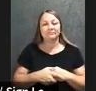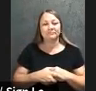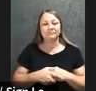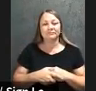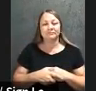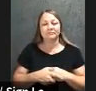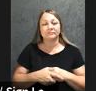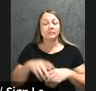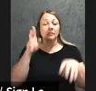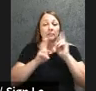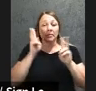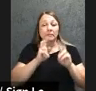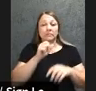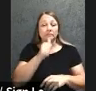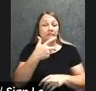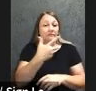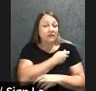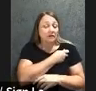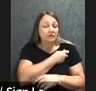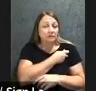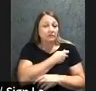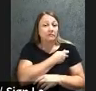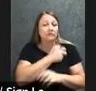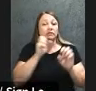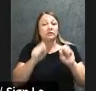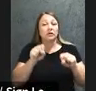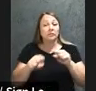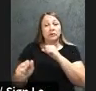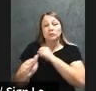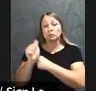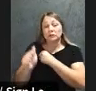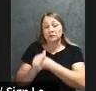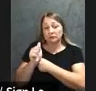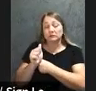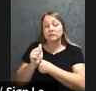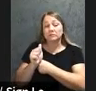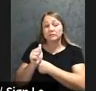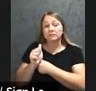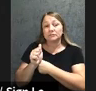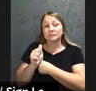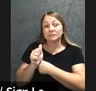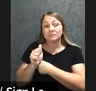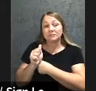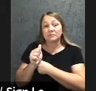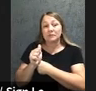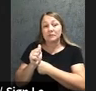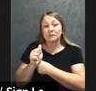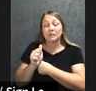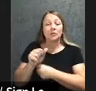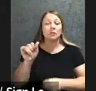People who are not vaccinated might also be at higher risk of post-COVID conditions.